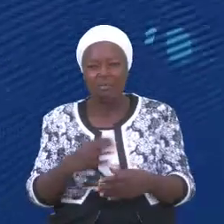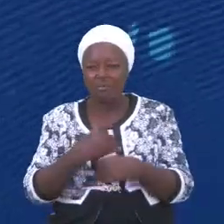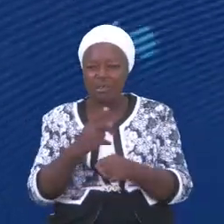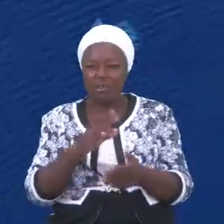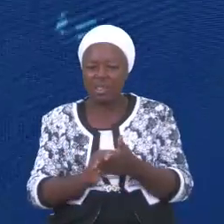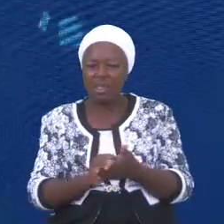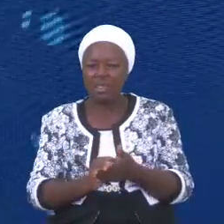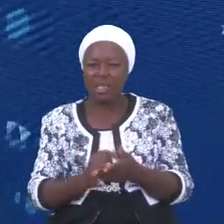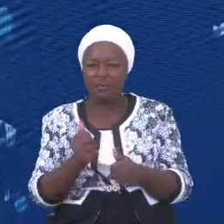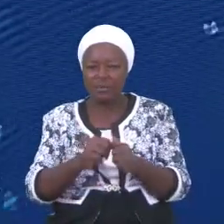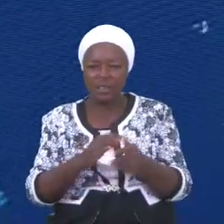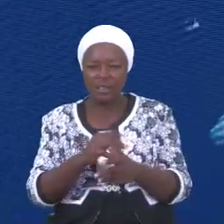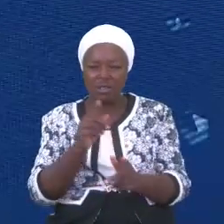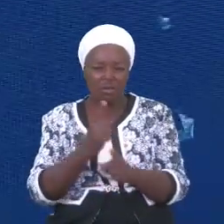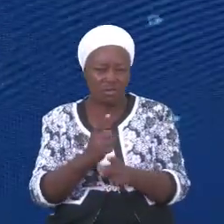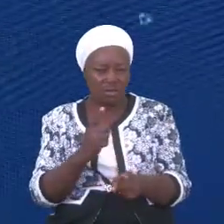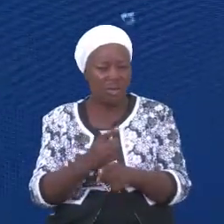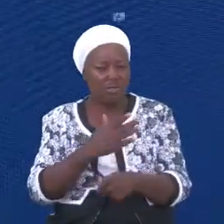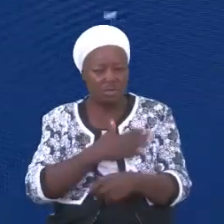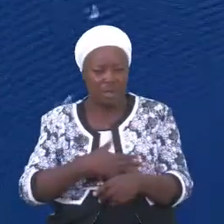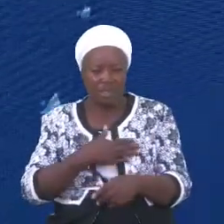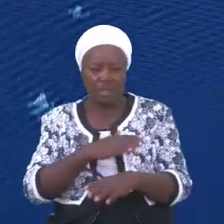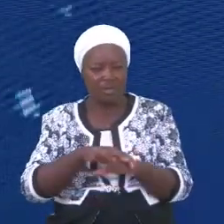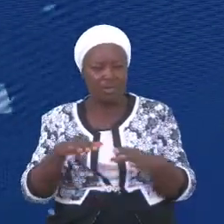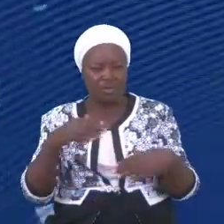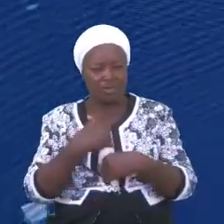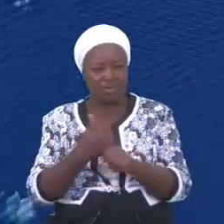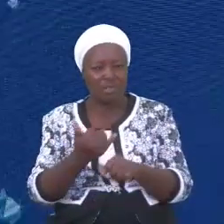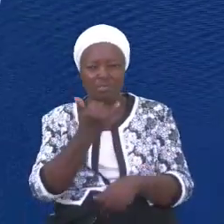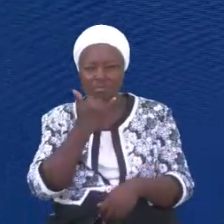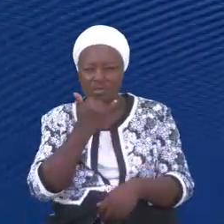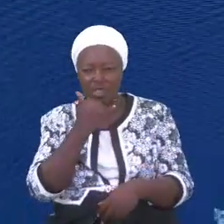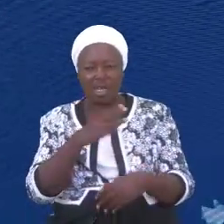digits are correct and they are complete.